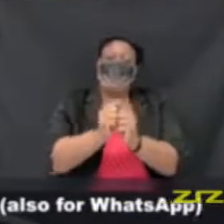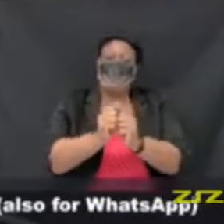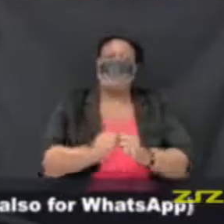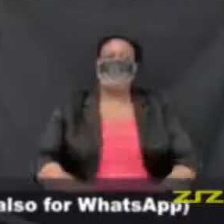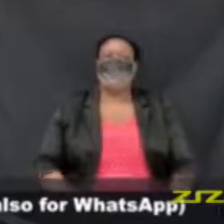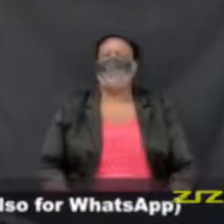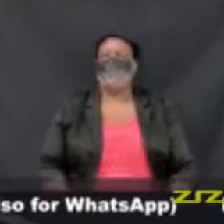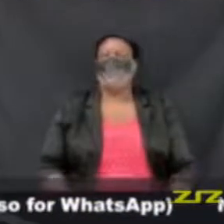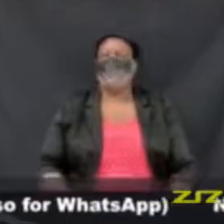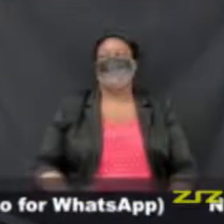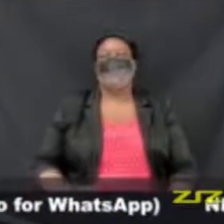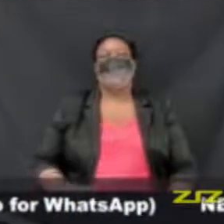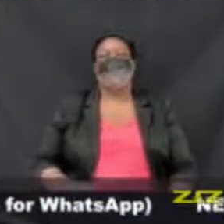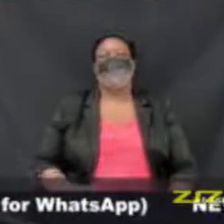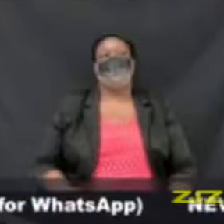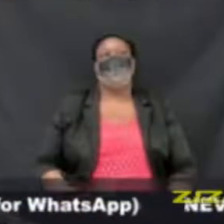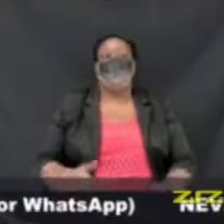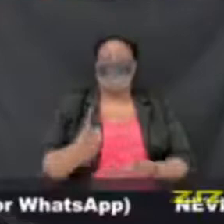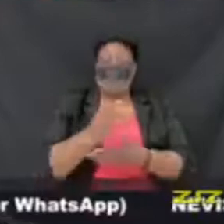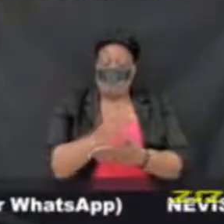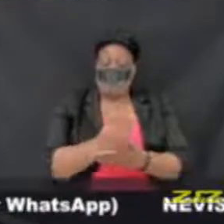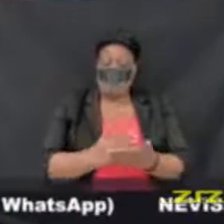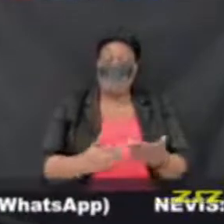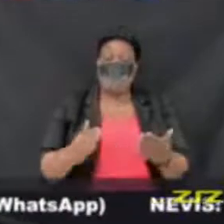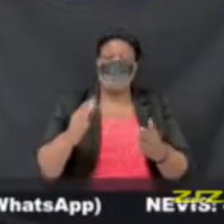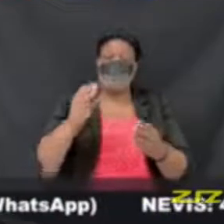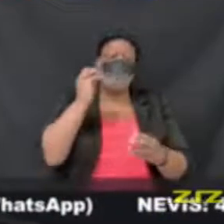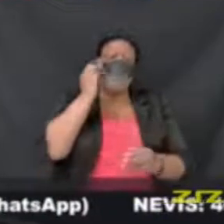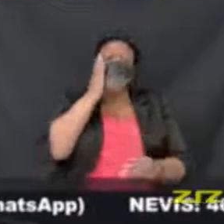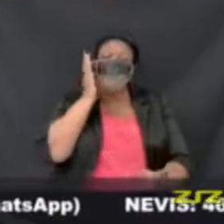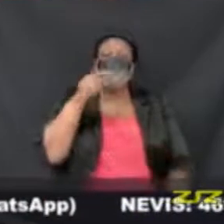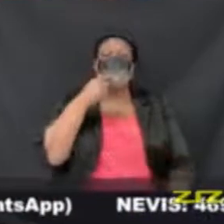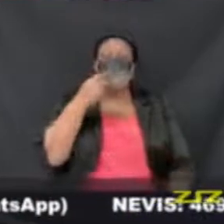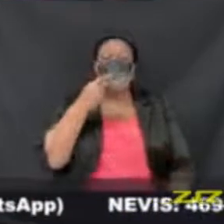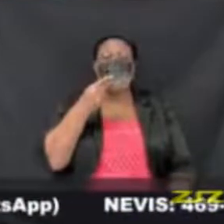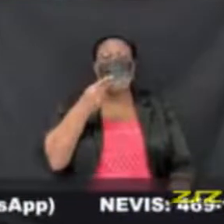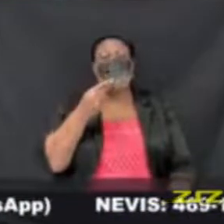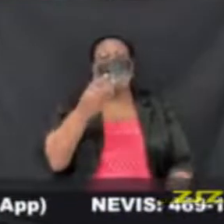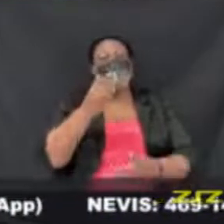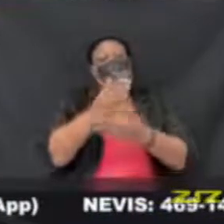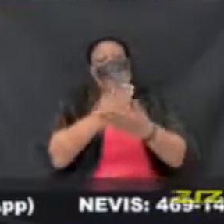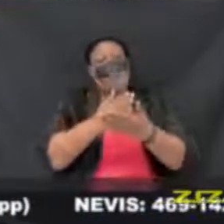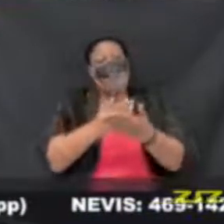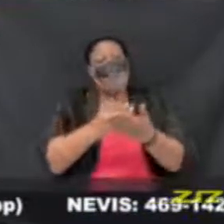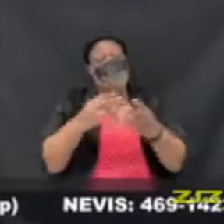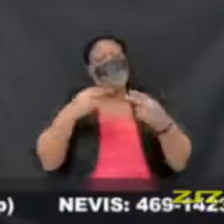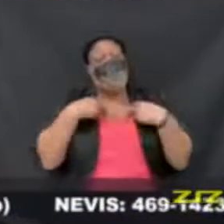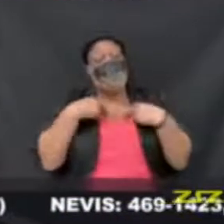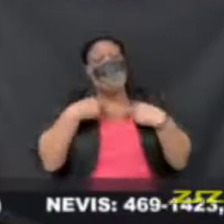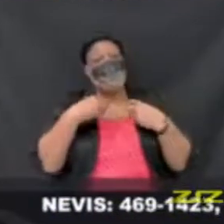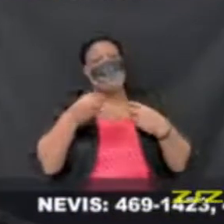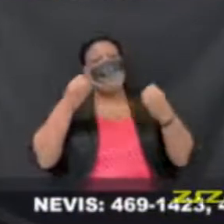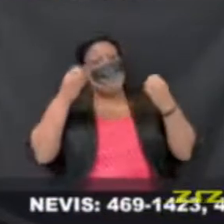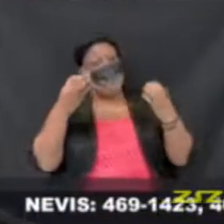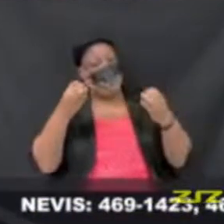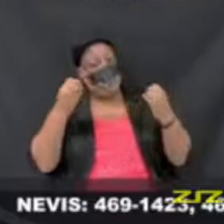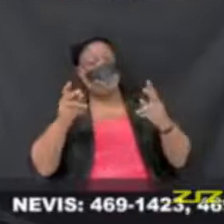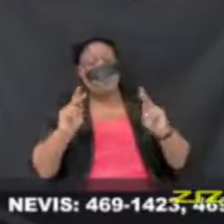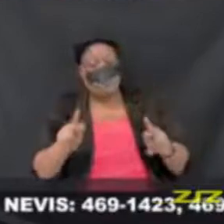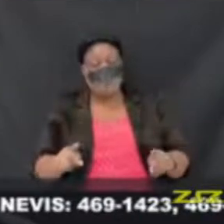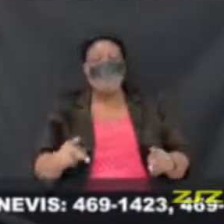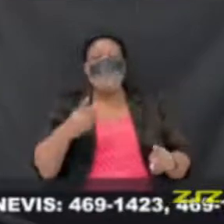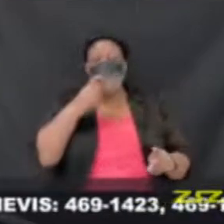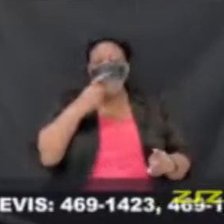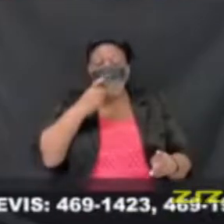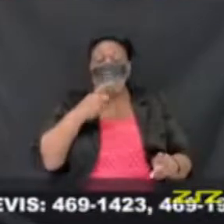some of the hotels did report that they have up to 80 and almost 100% vaccination rate. Some of them